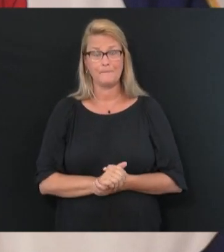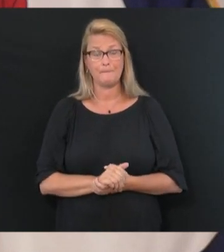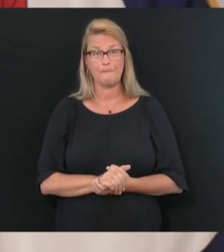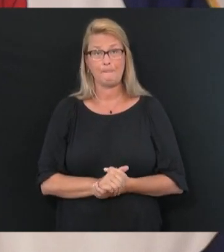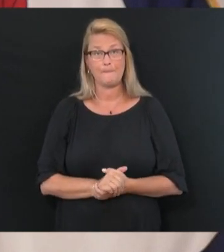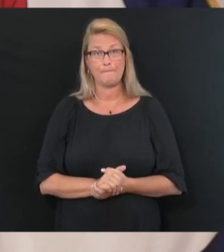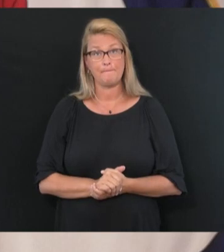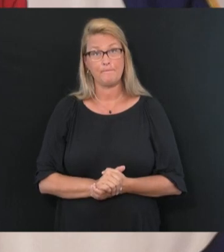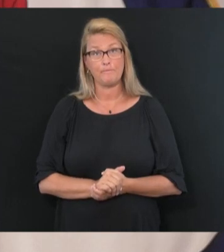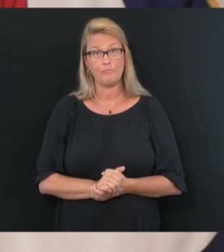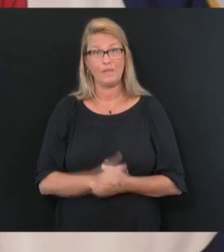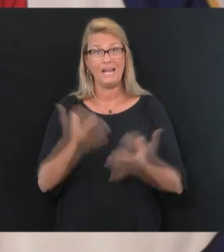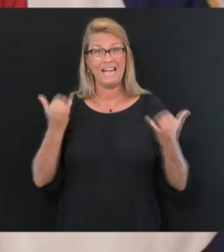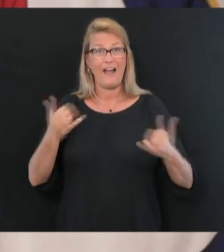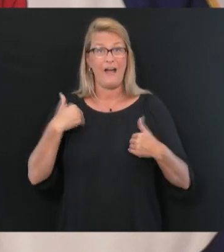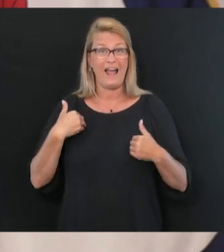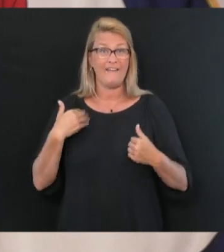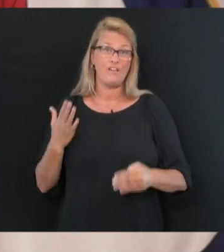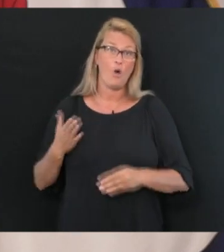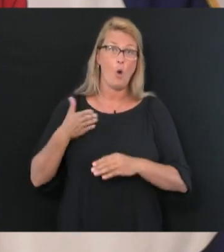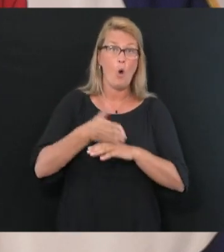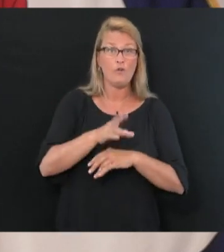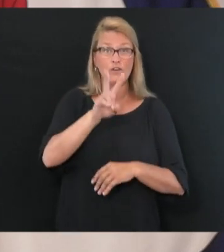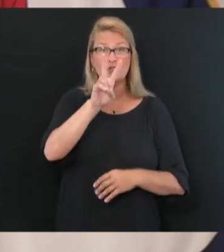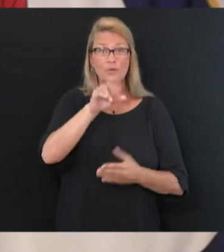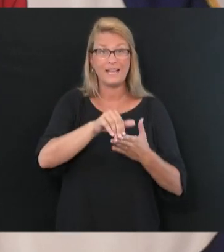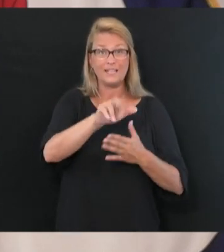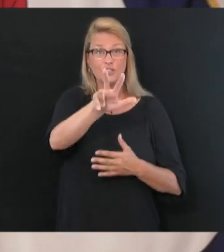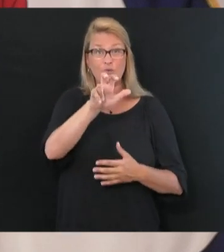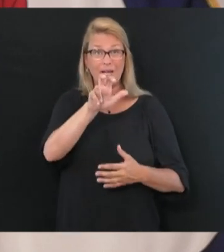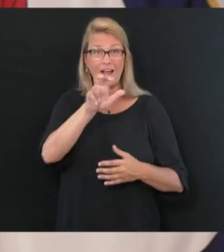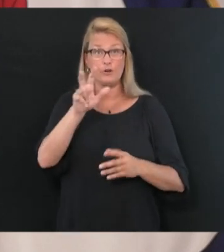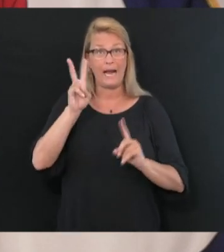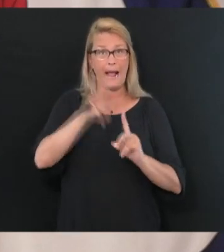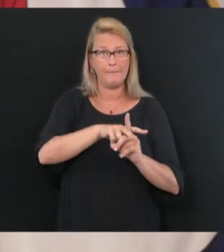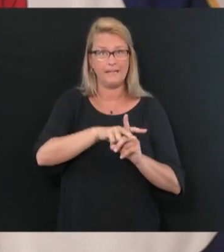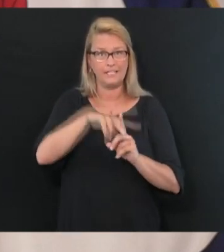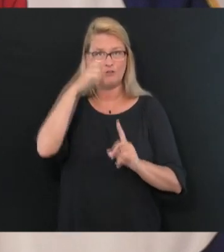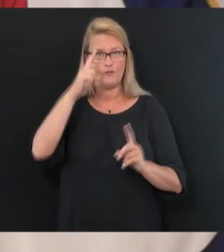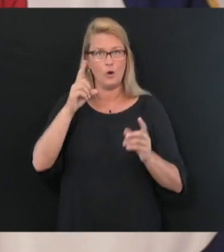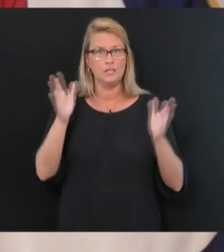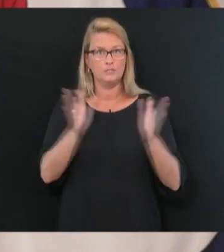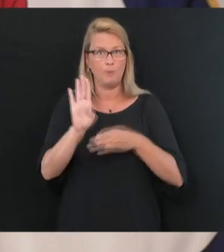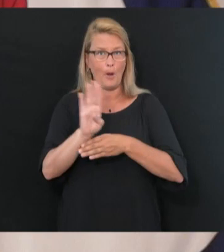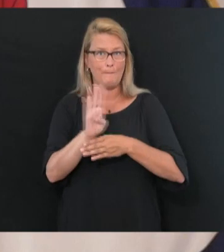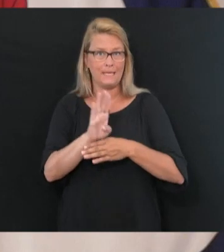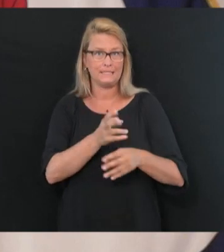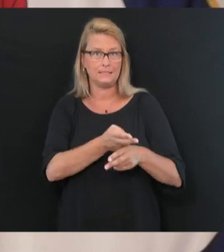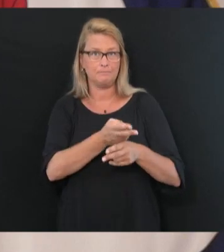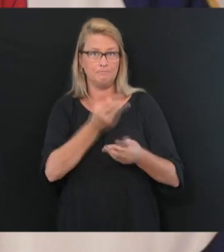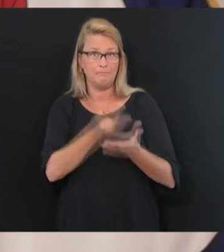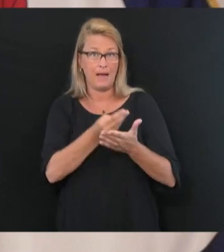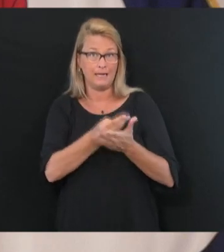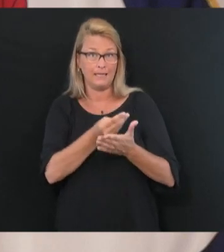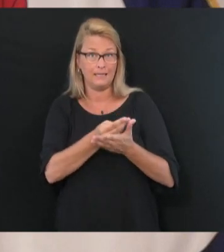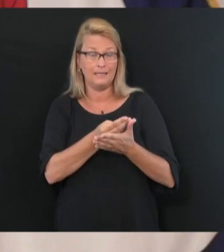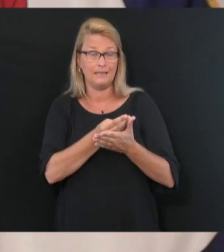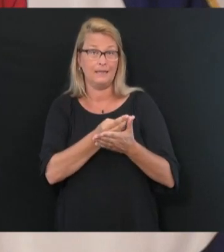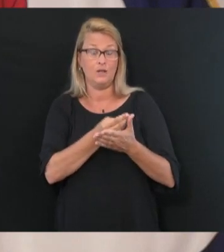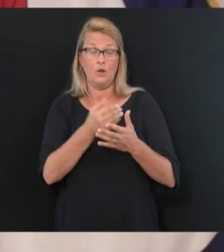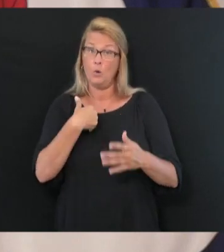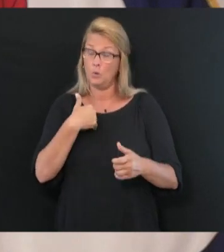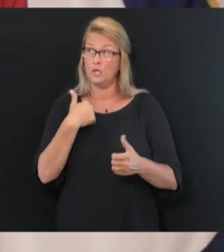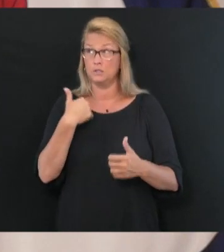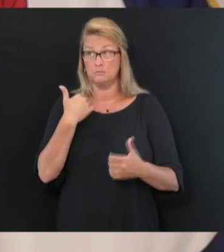We now have over 2,300 applications for our small business dollars and everything. We're working, and I hope we'll